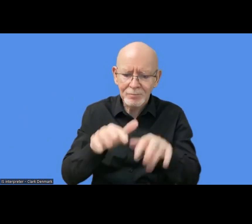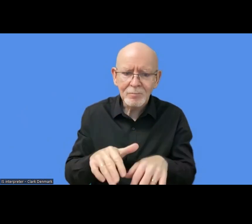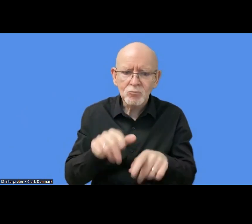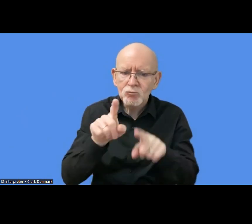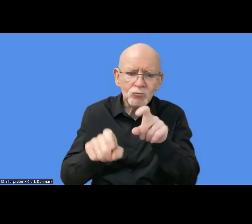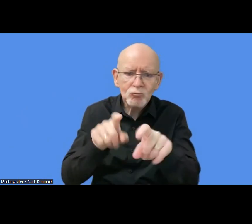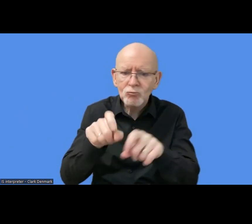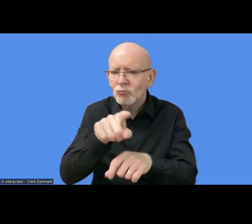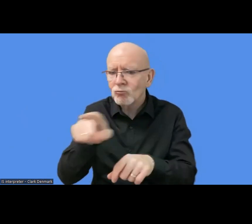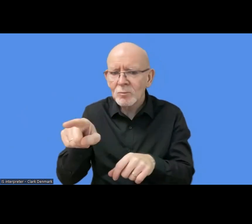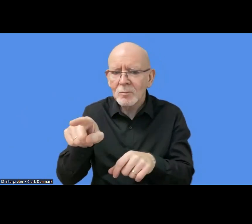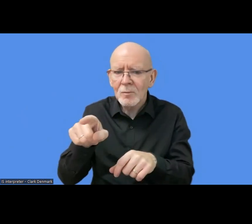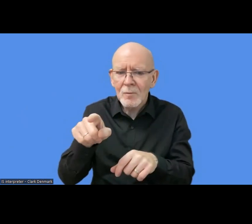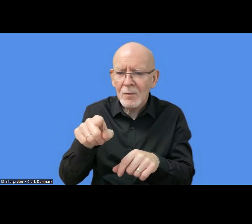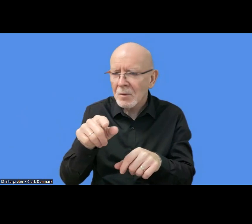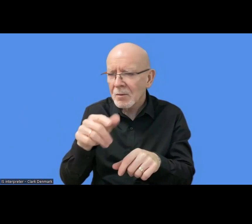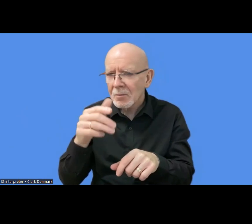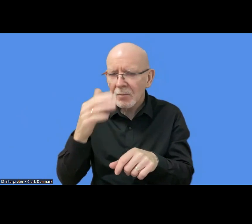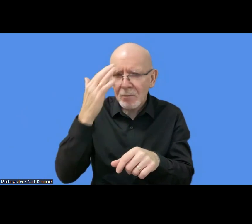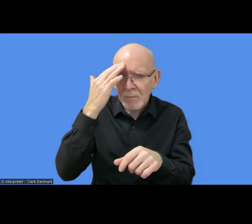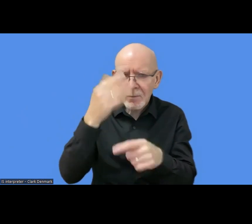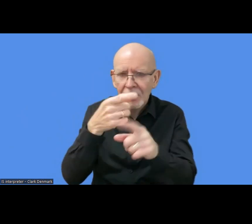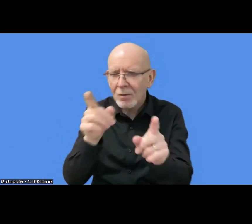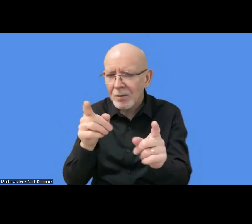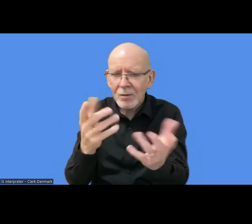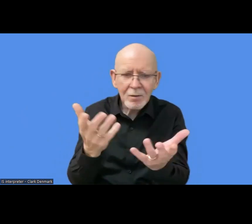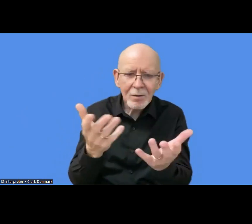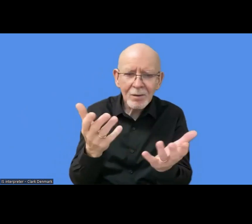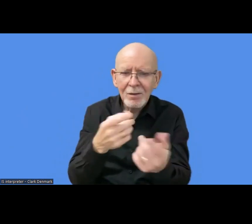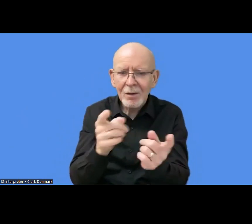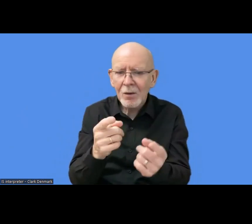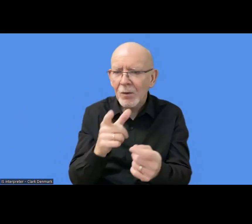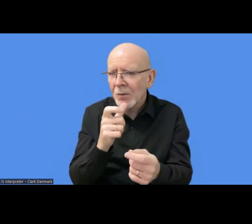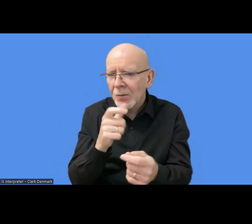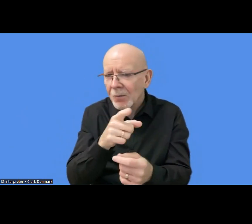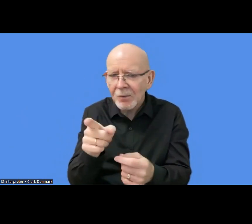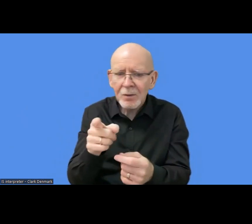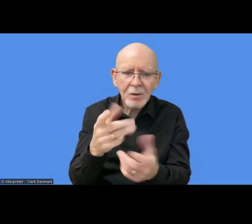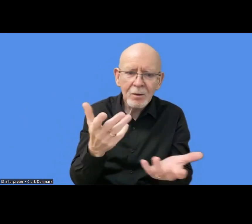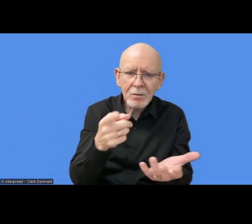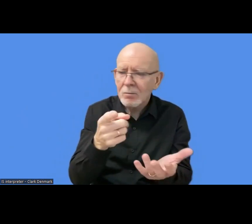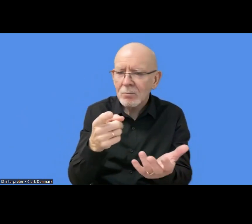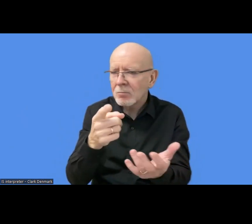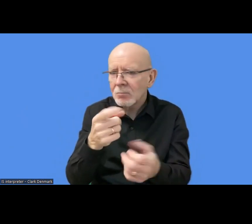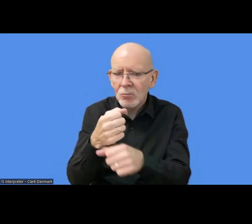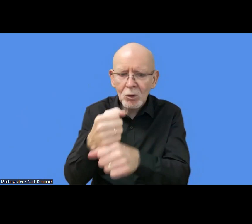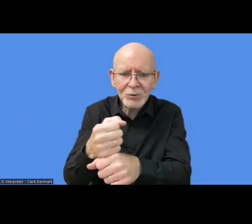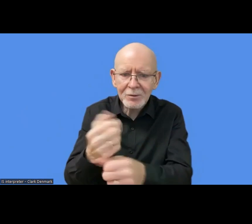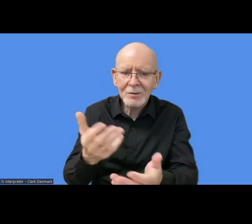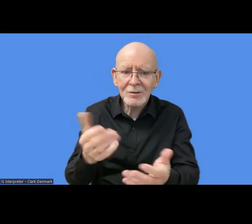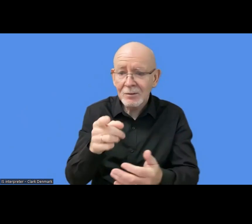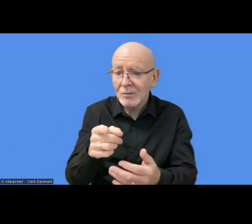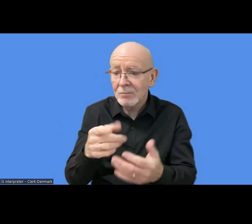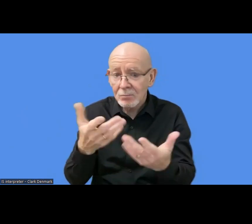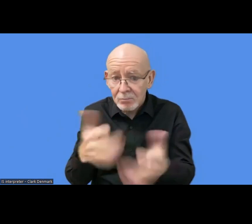Zero Project in the past. So you should see on your screen 4 questions. The first question is about what type